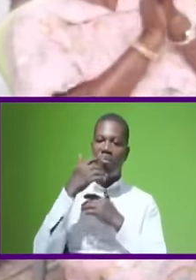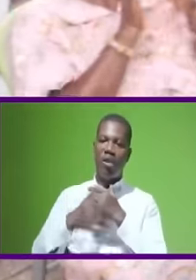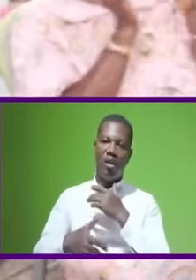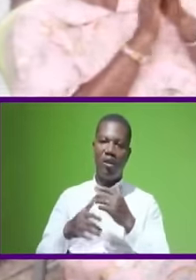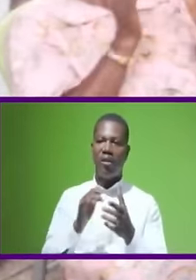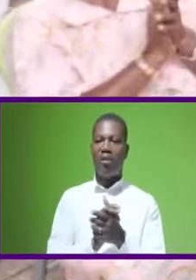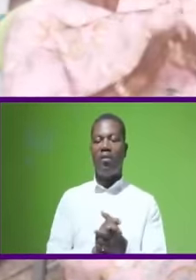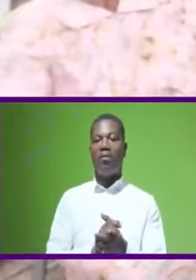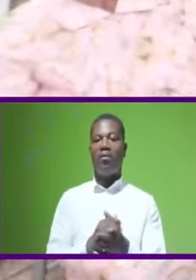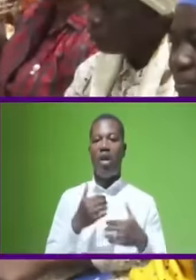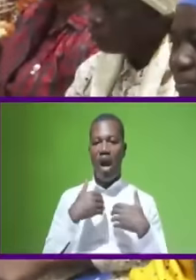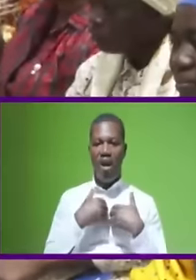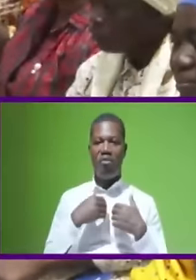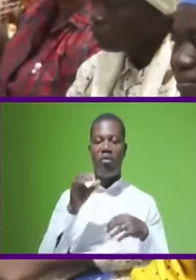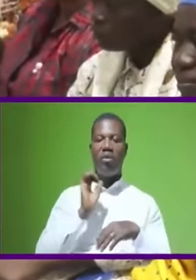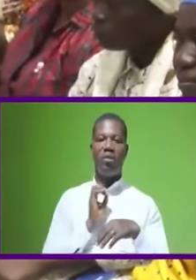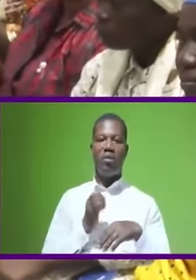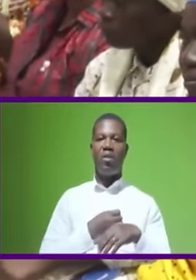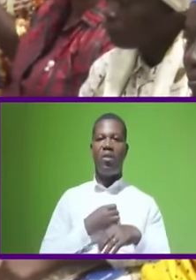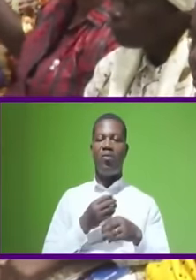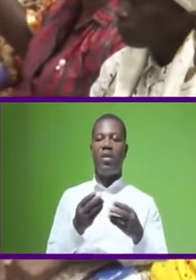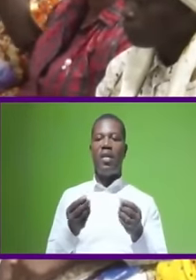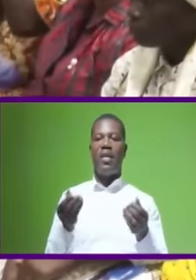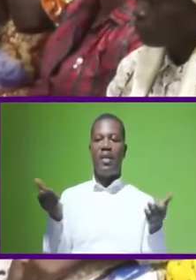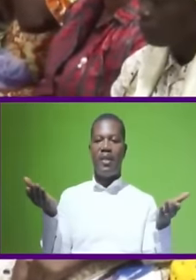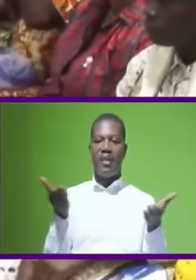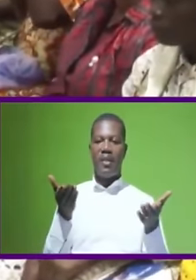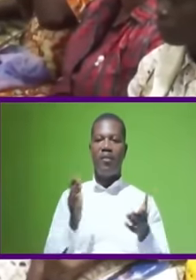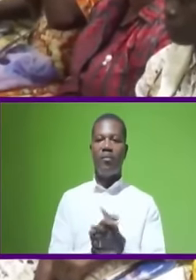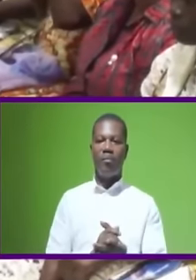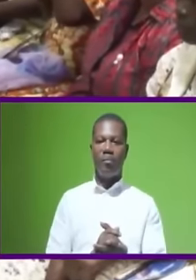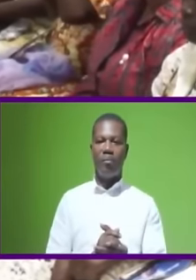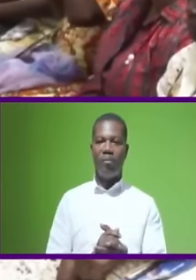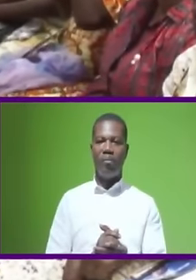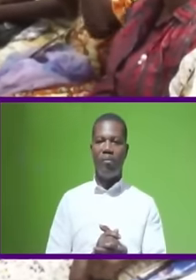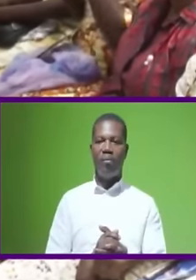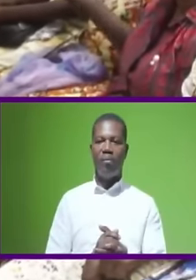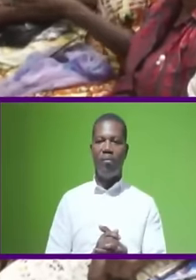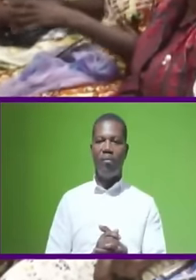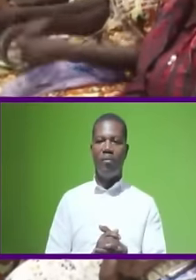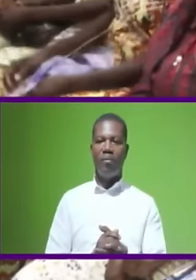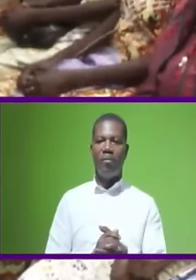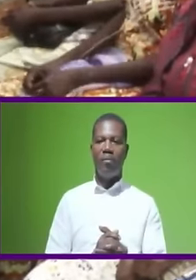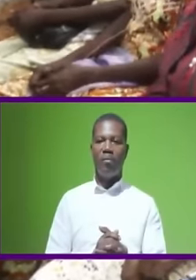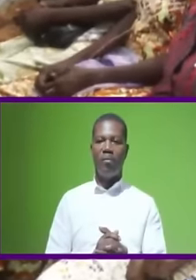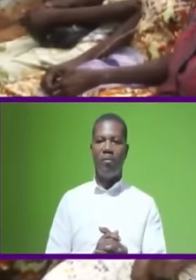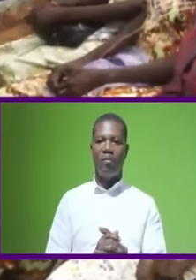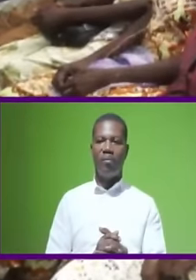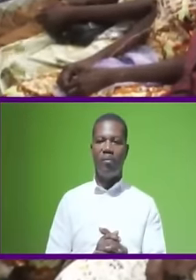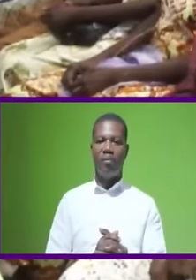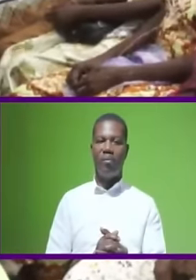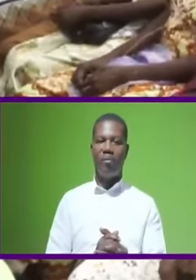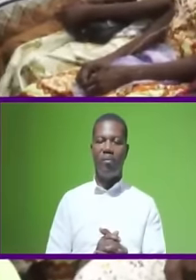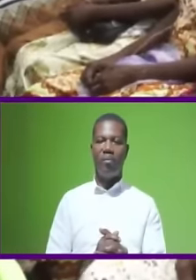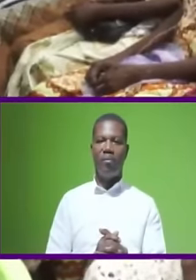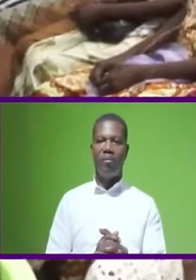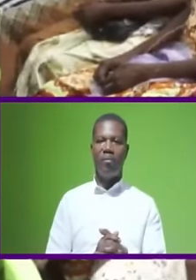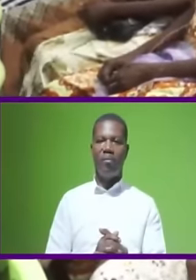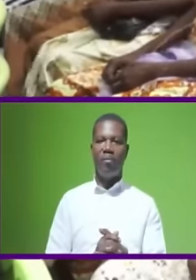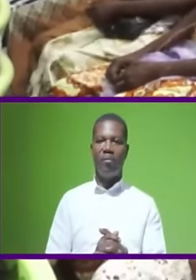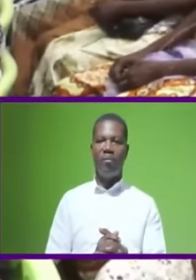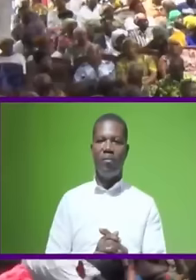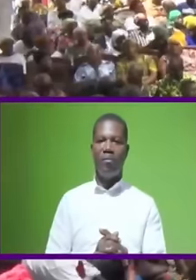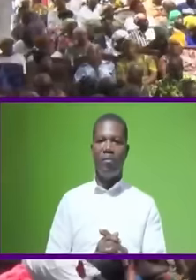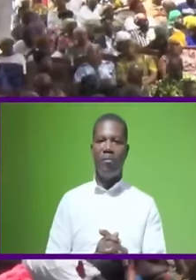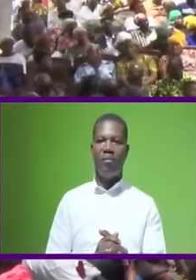Israelites originated from a land, and some of the common things you could find on their land was the grape, the wine, the vine, and so